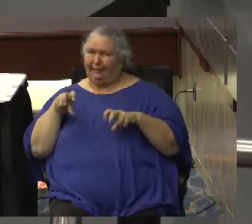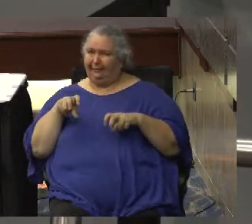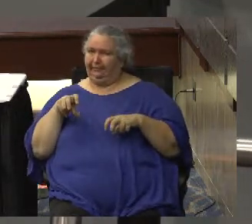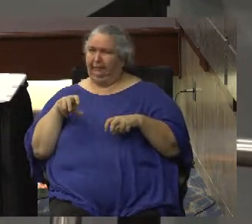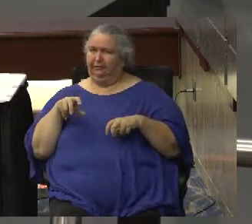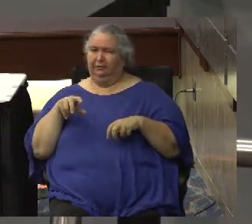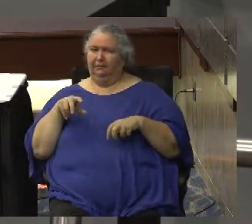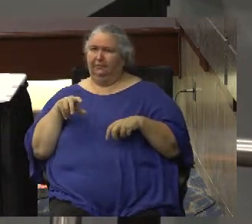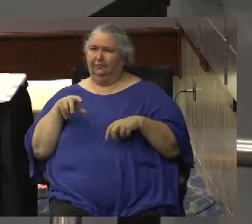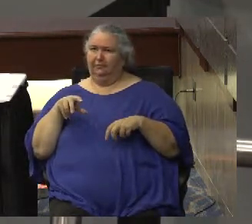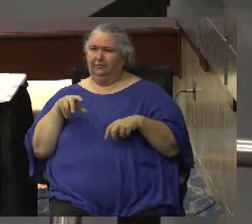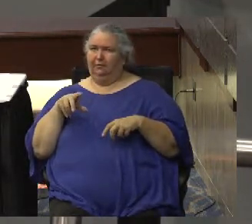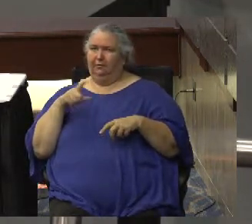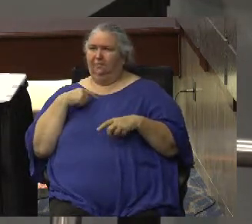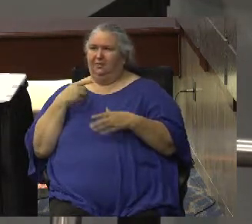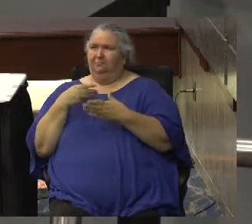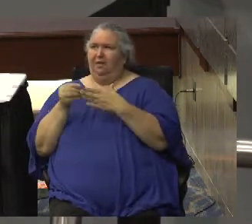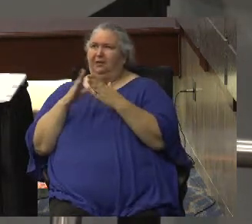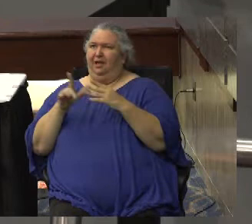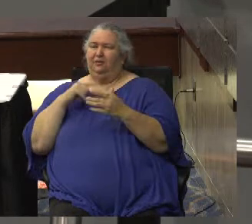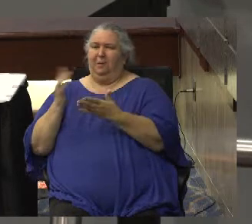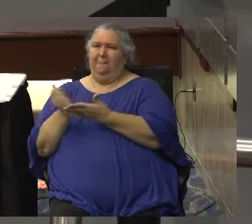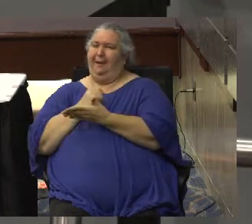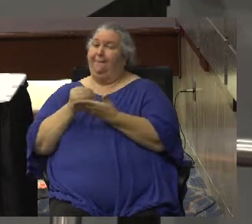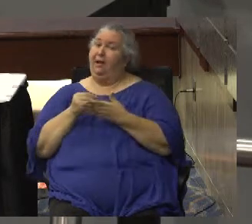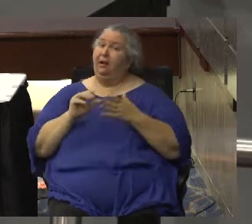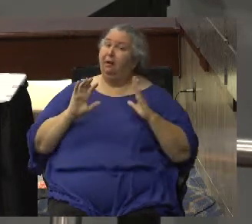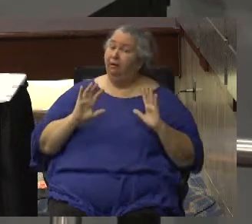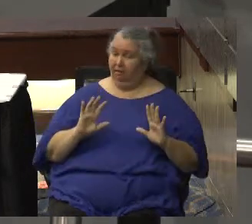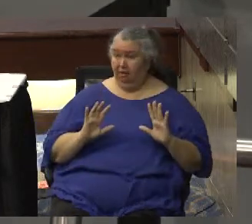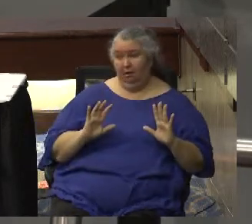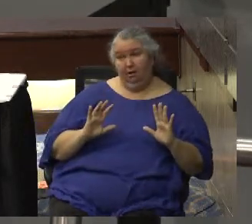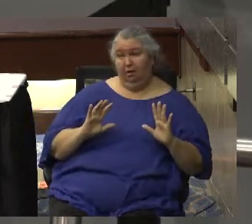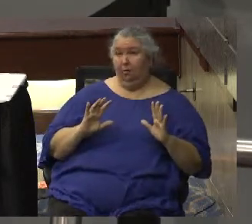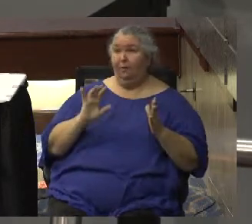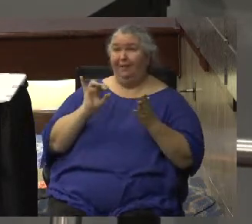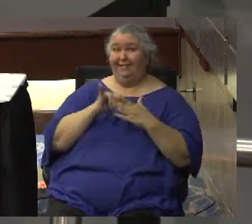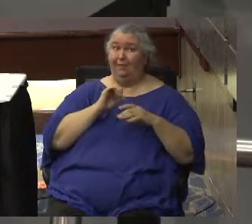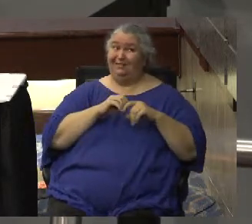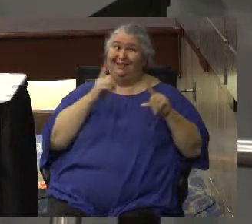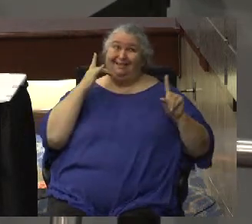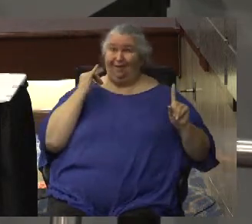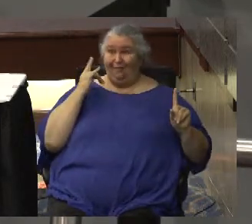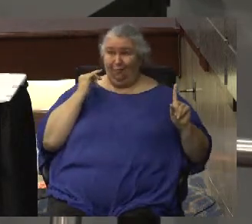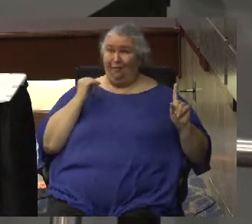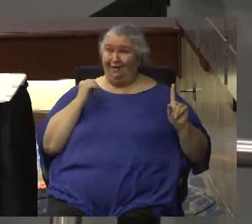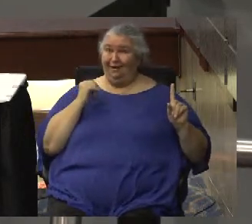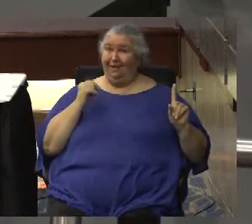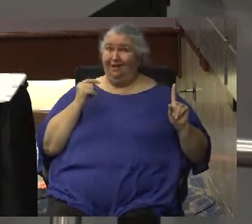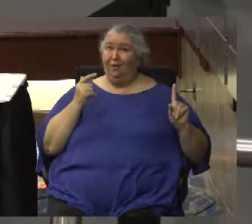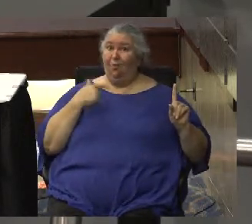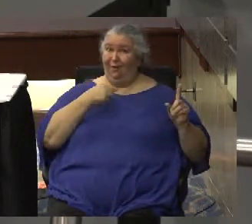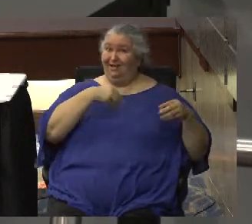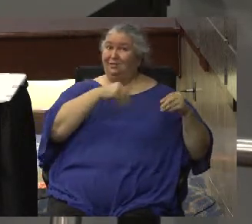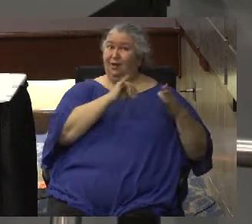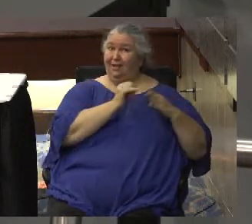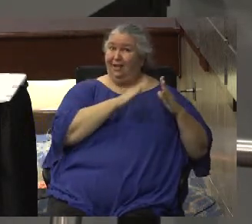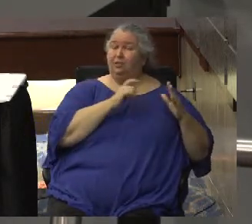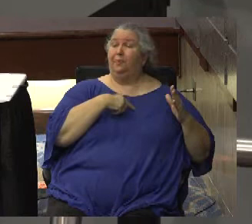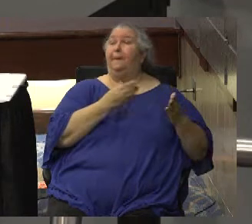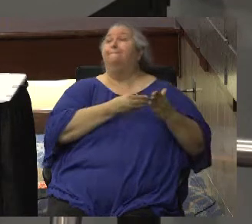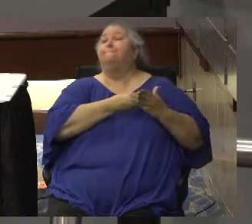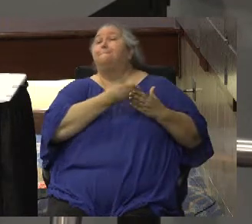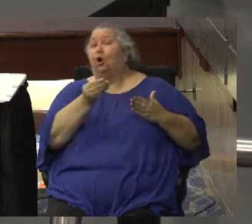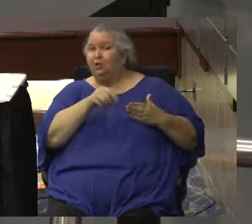house top dollar, well, 2 things. One, that was in California. We sold that house so we could purchase another house